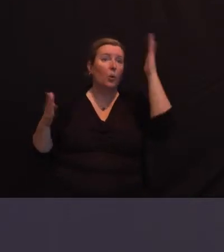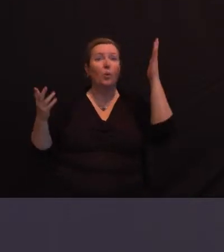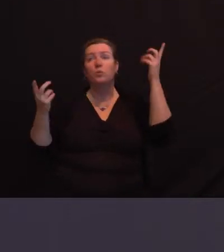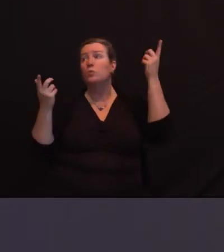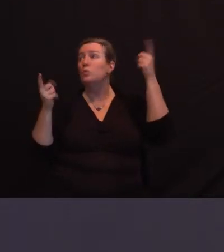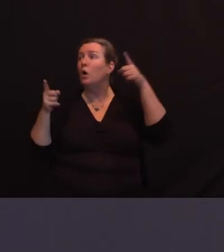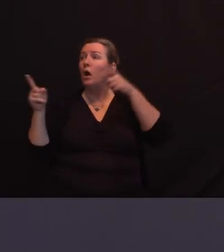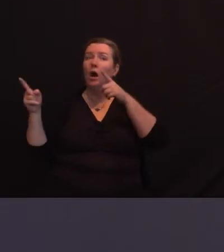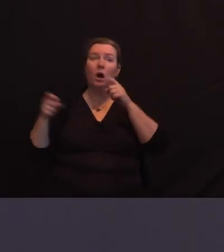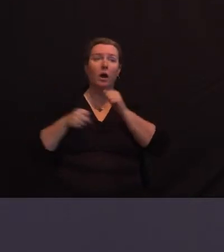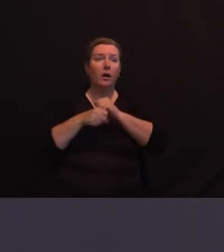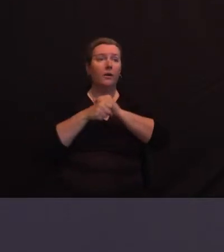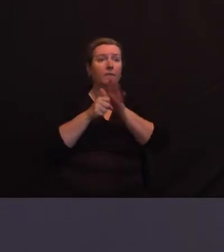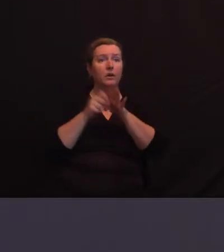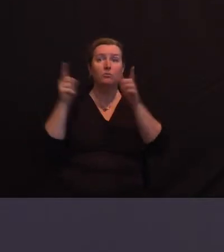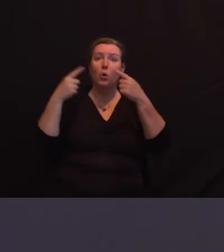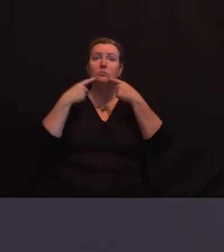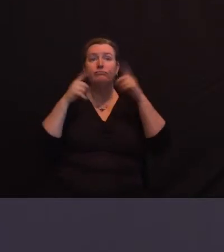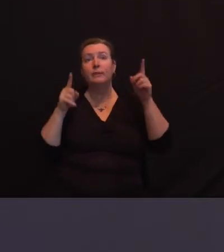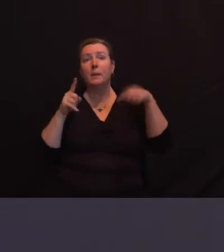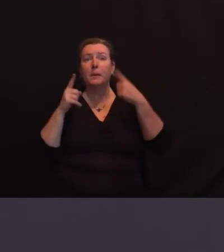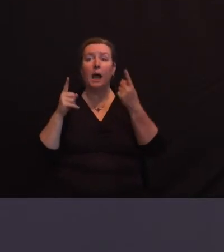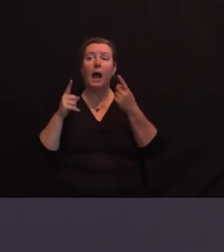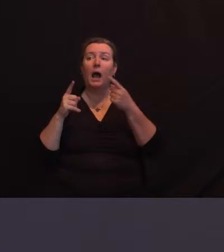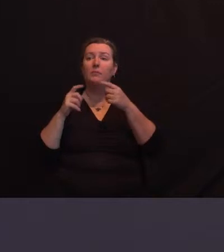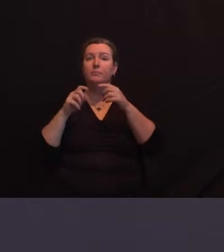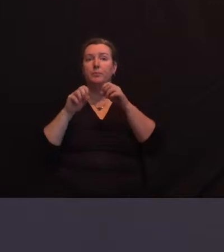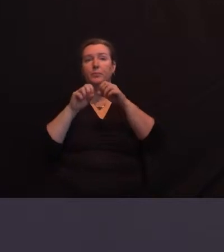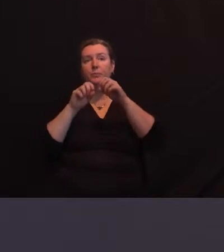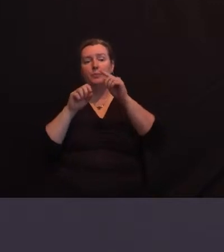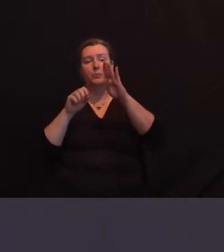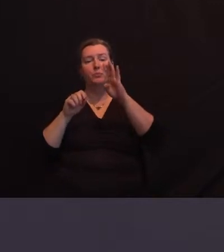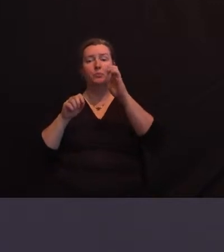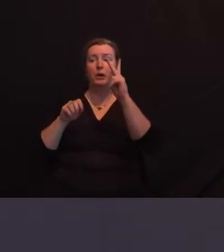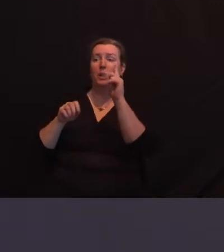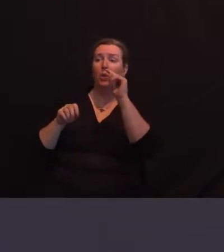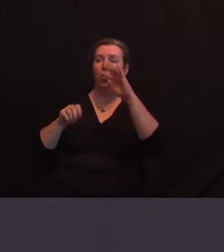that the information will show them? Okay, I think I've got it.